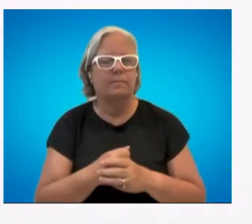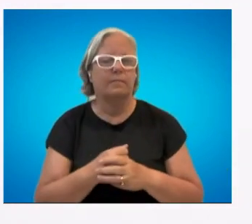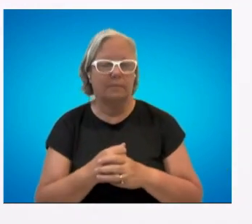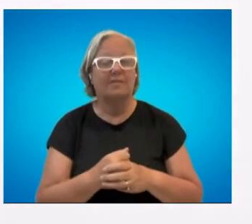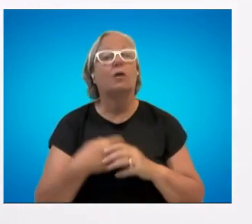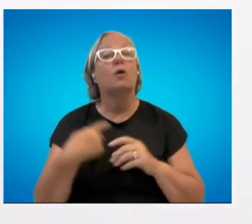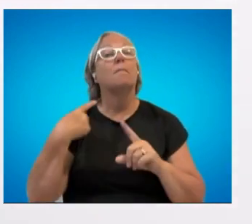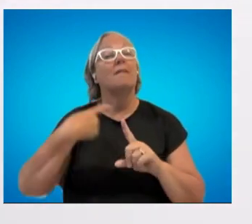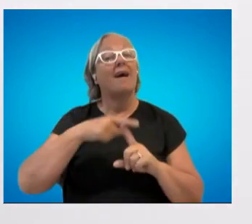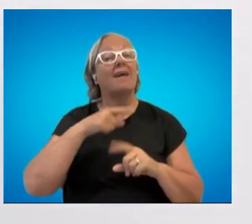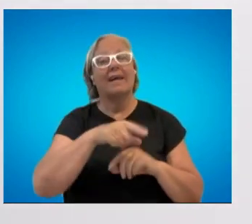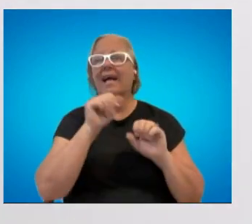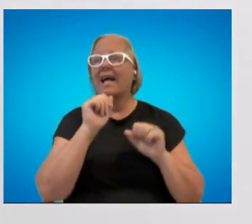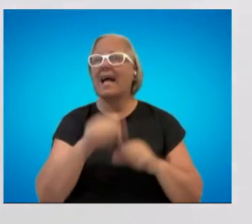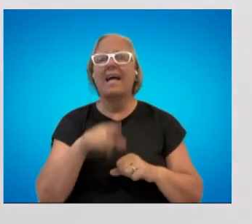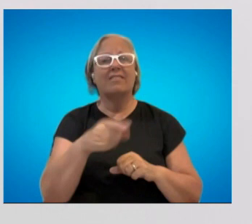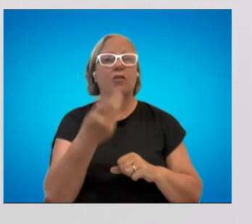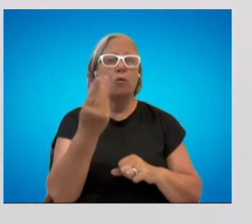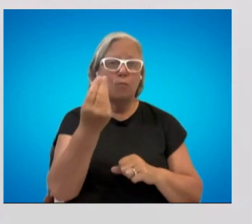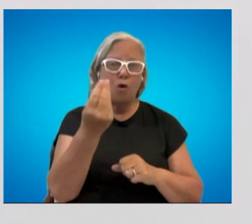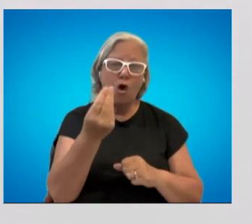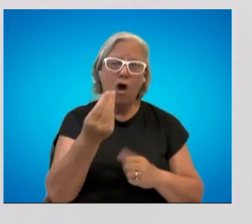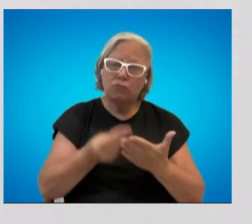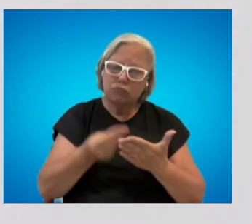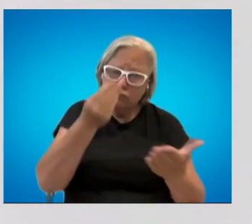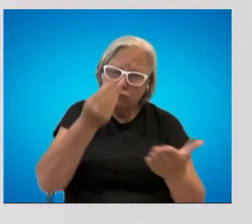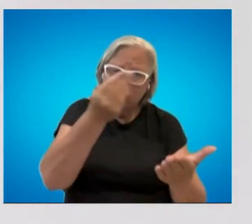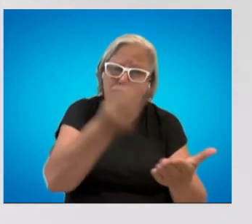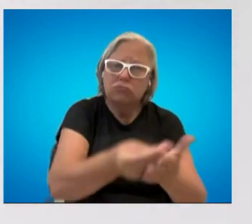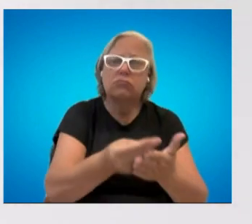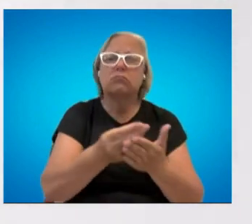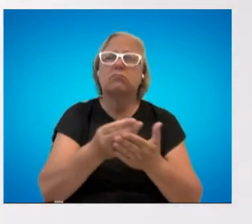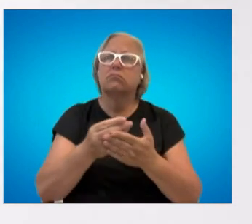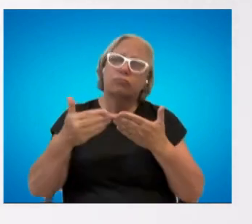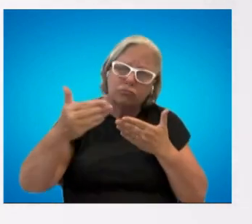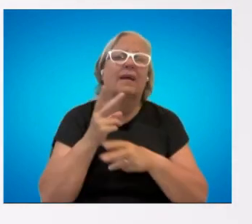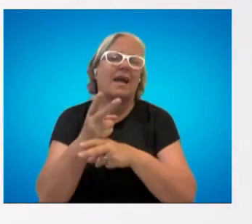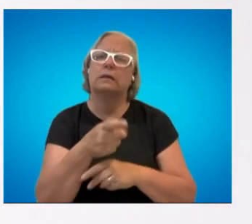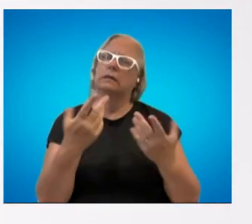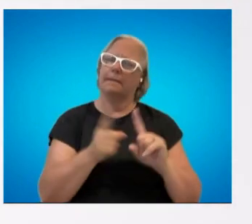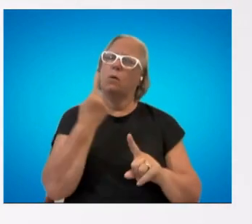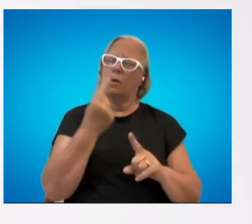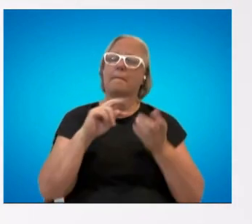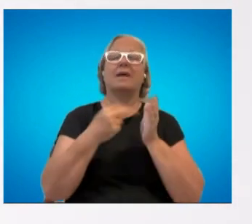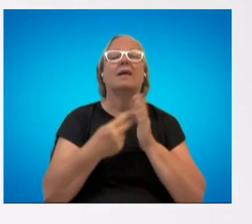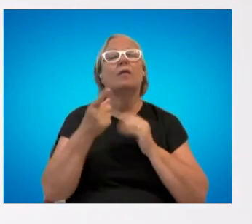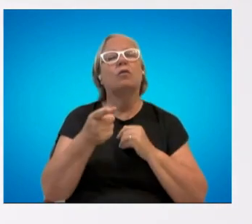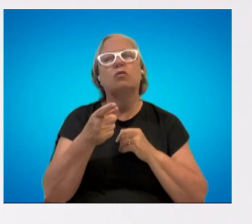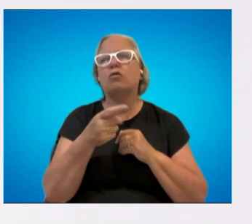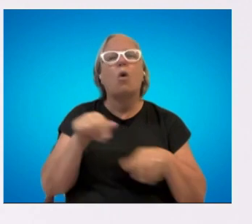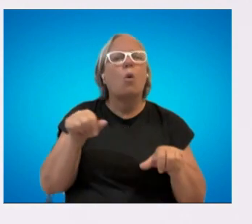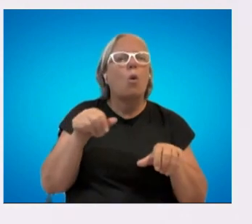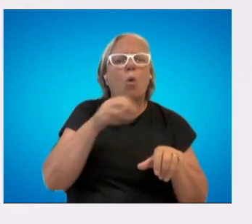formal long-term care, is also important since it empowers older people by helping them to maintain